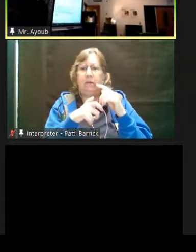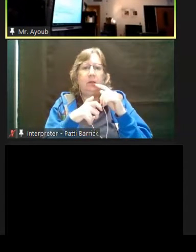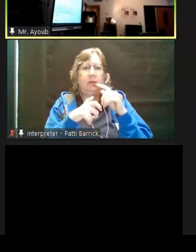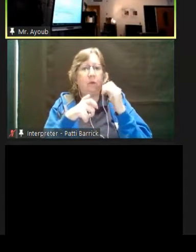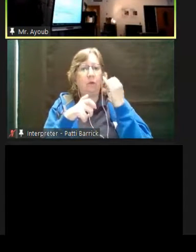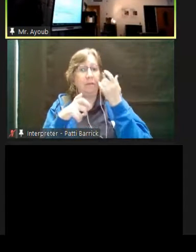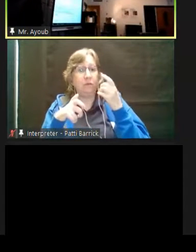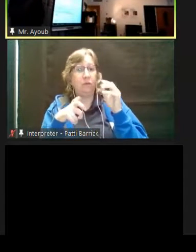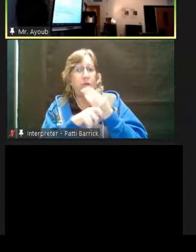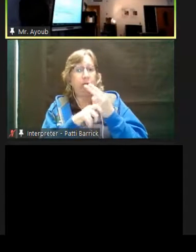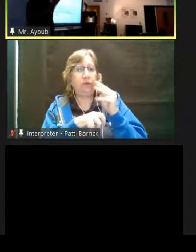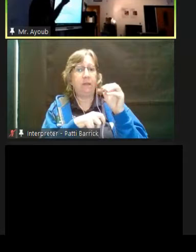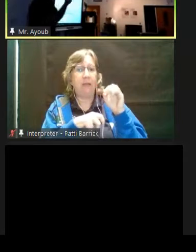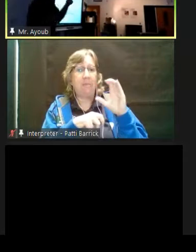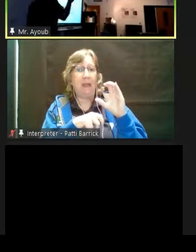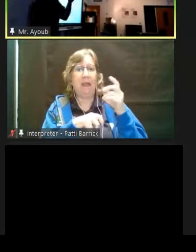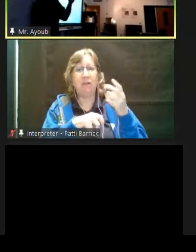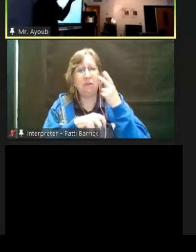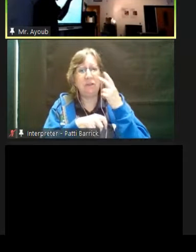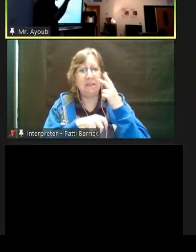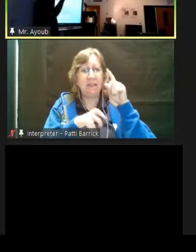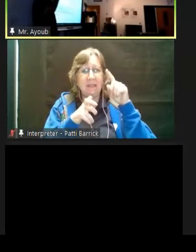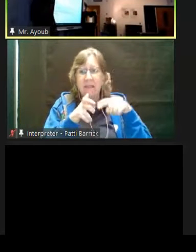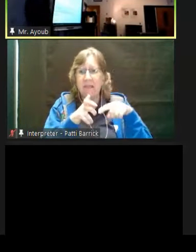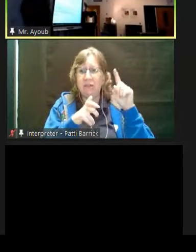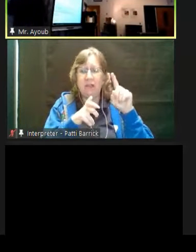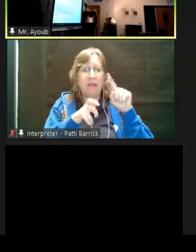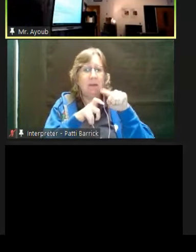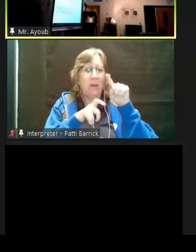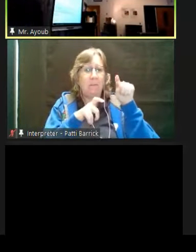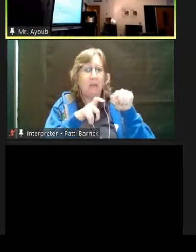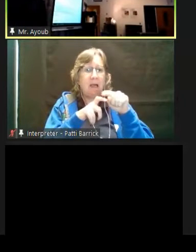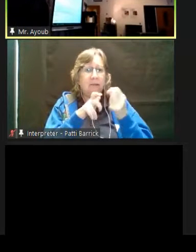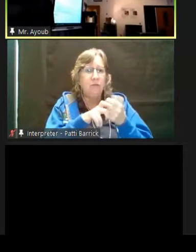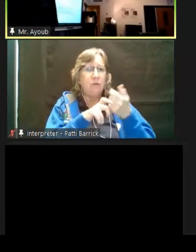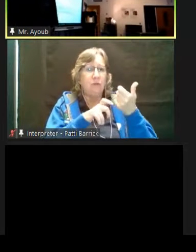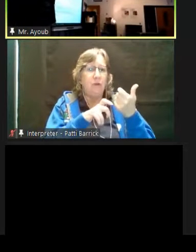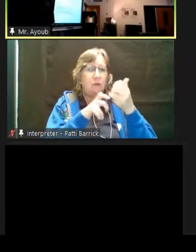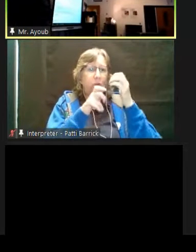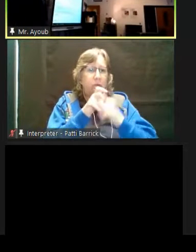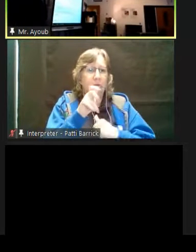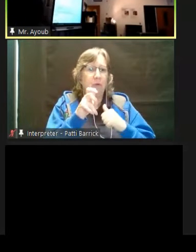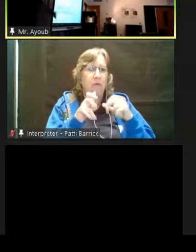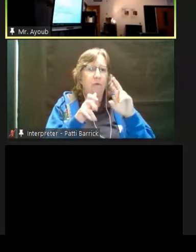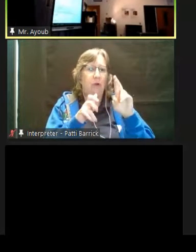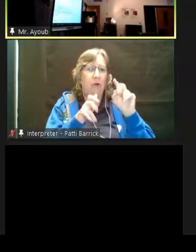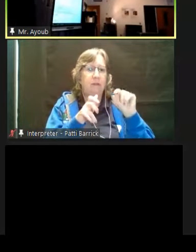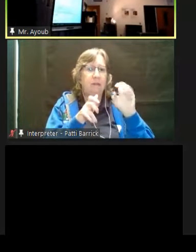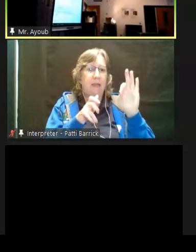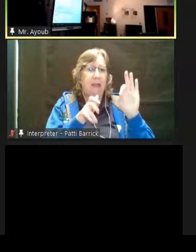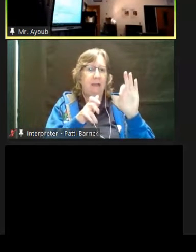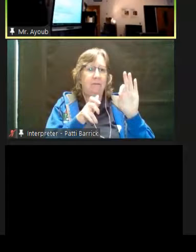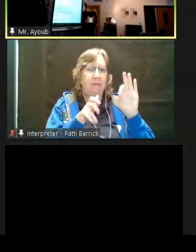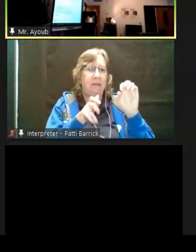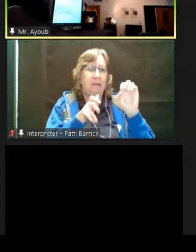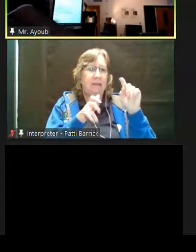Mac user, there should be a checkbox to remove the RTF extension file. Otherwise, it's going to be weird in a